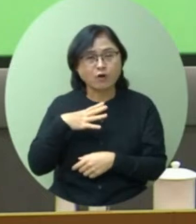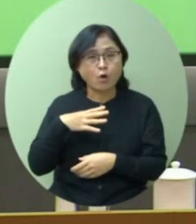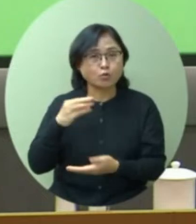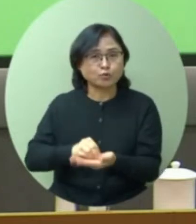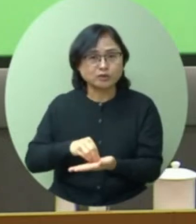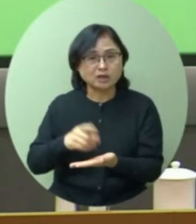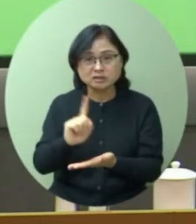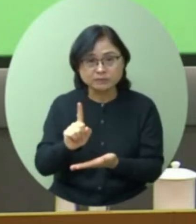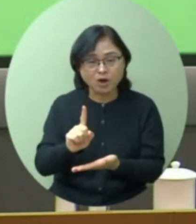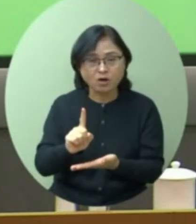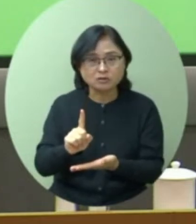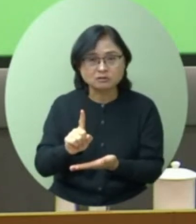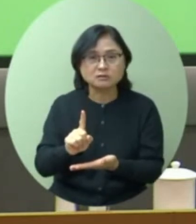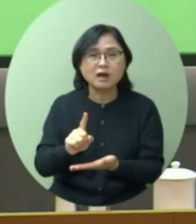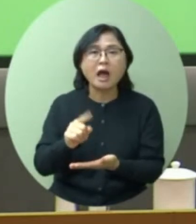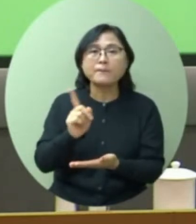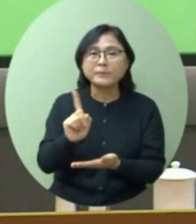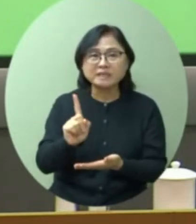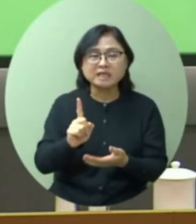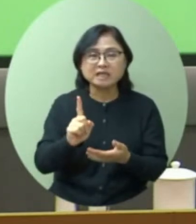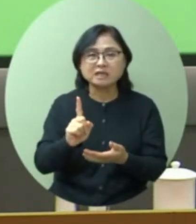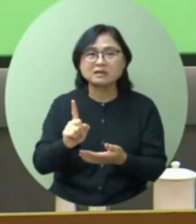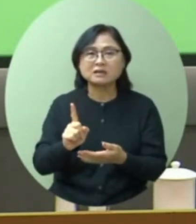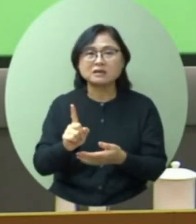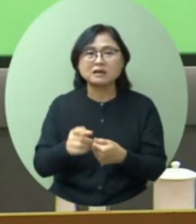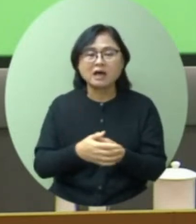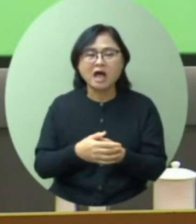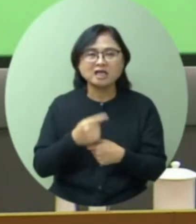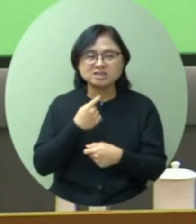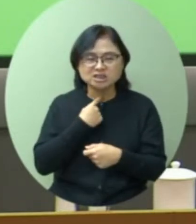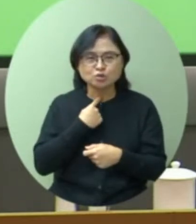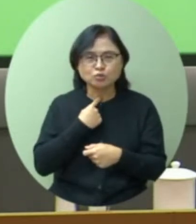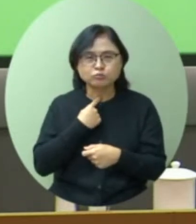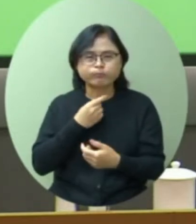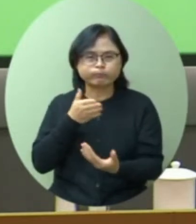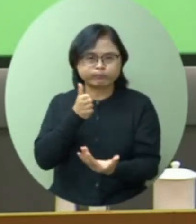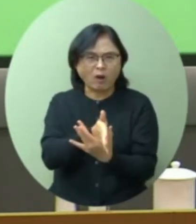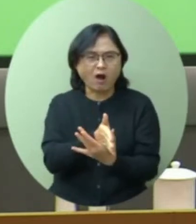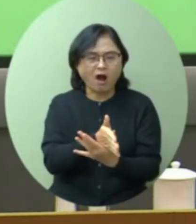SDUs not meeting the standard of basic housing unit